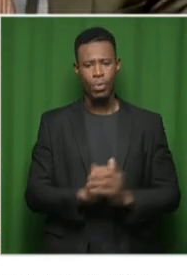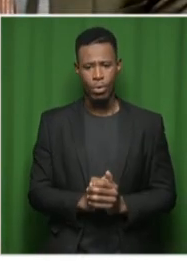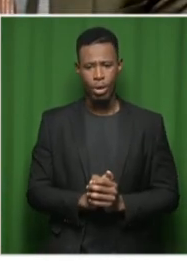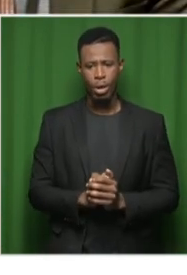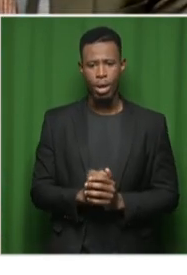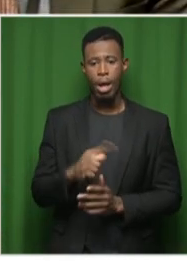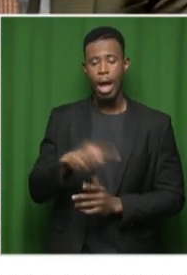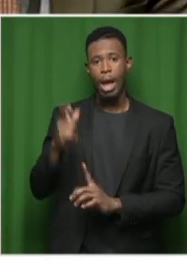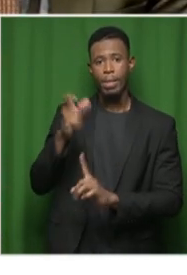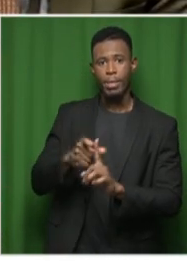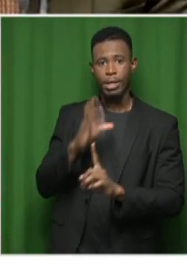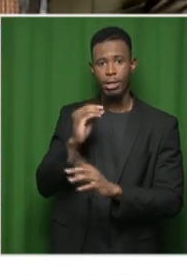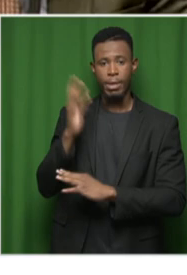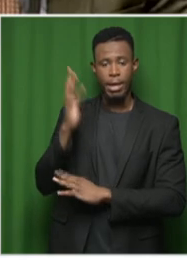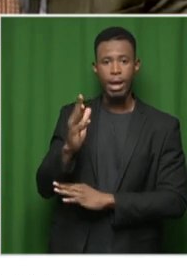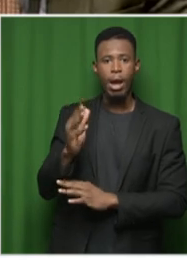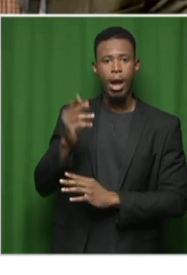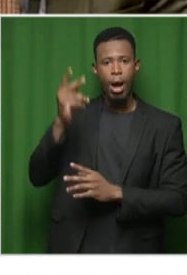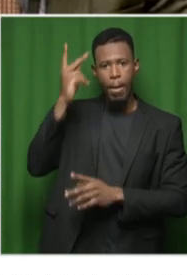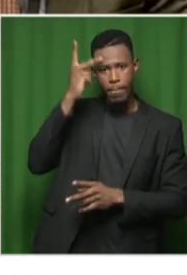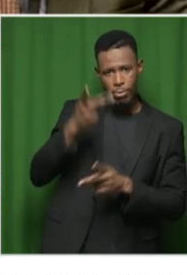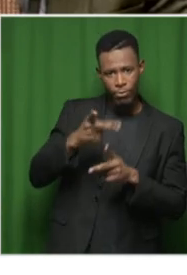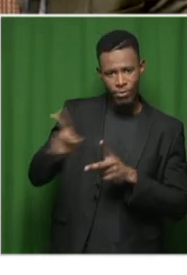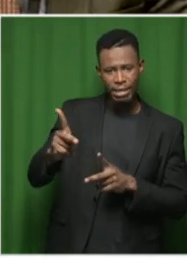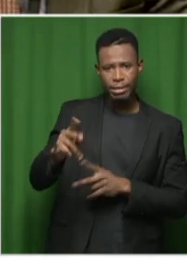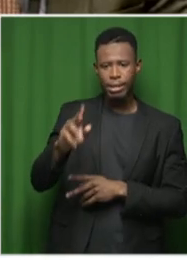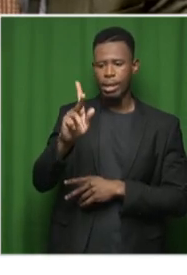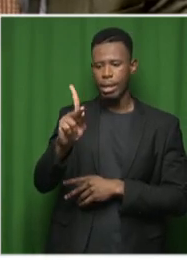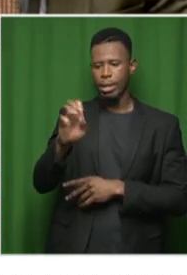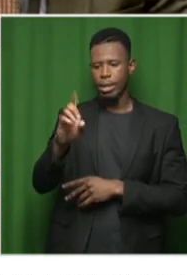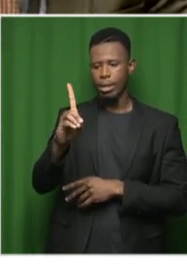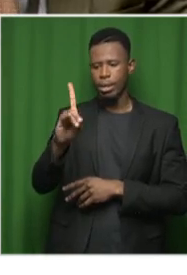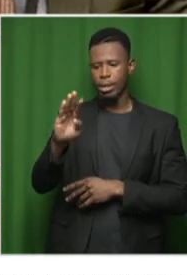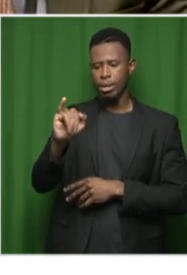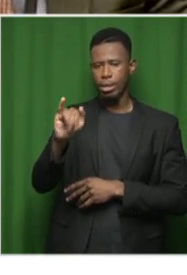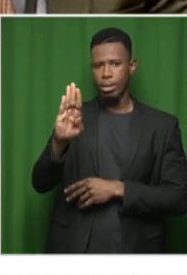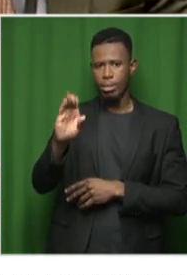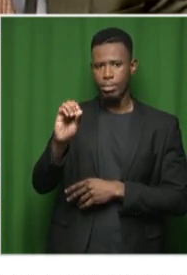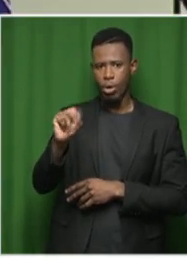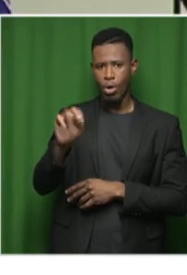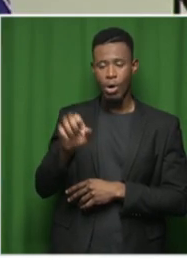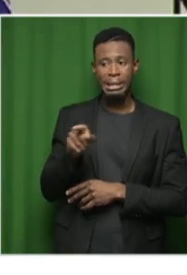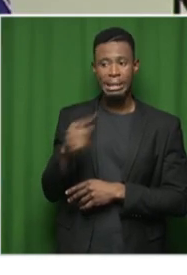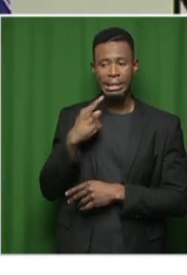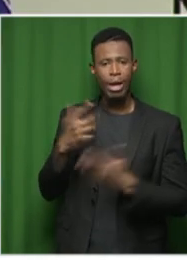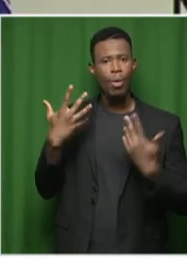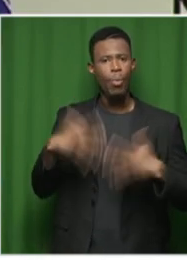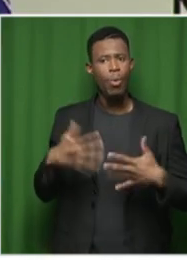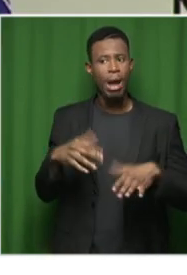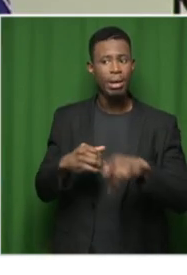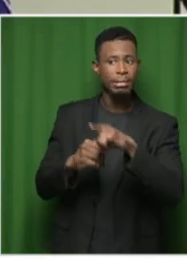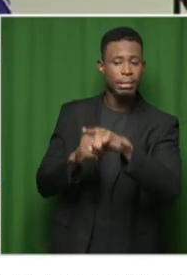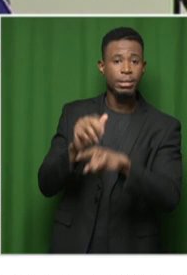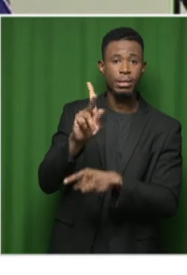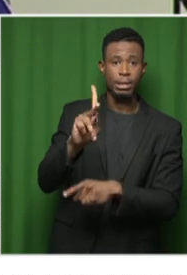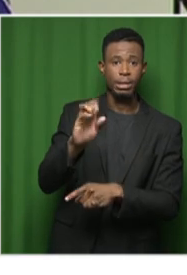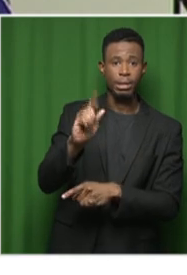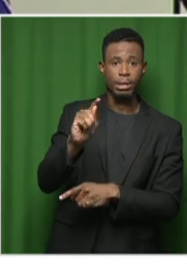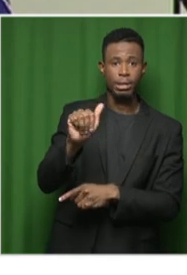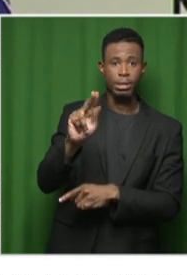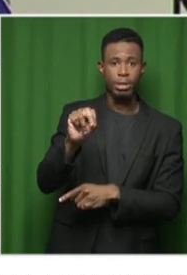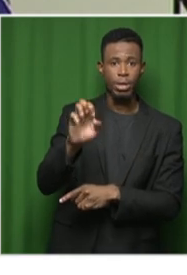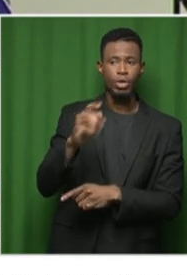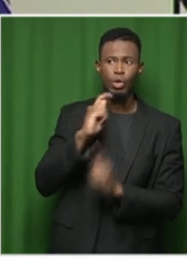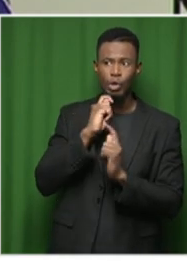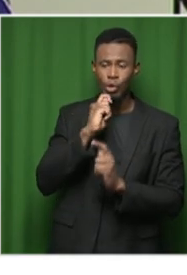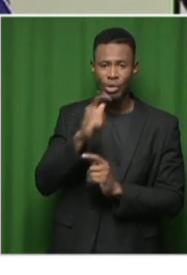speaker, Professor Kidiboni Pajo from the Northwest University, described Kotane as a true constitutionalist